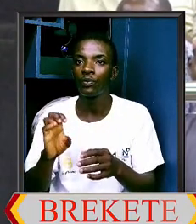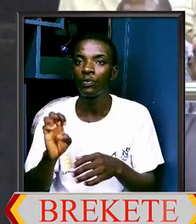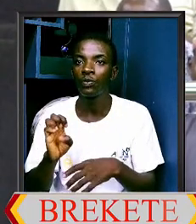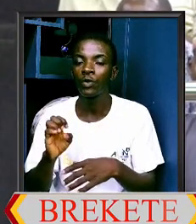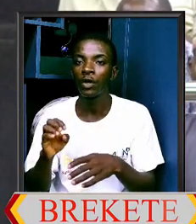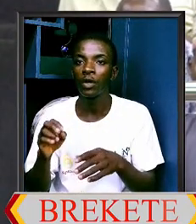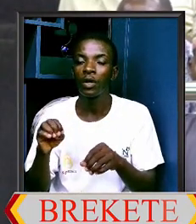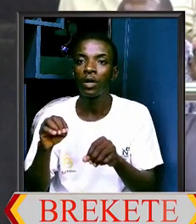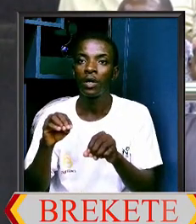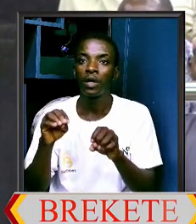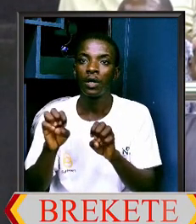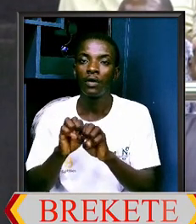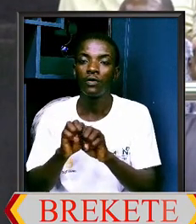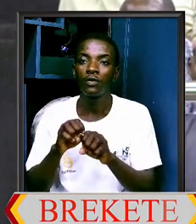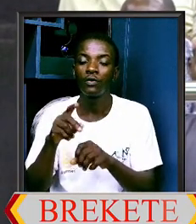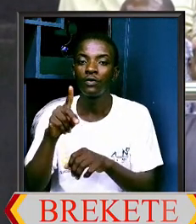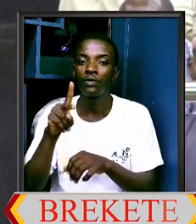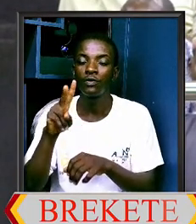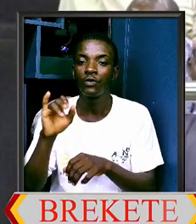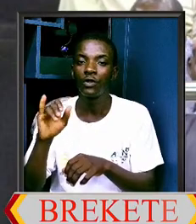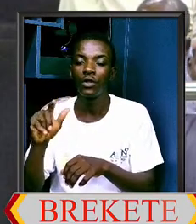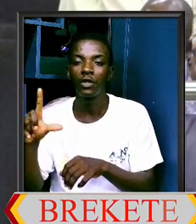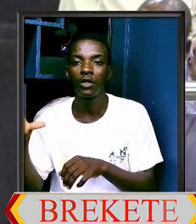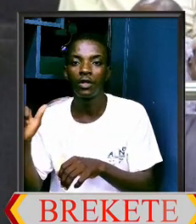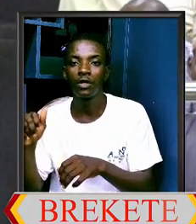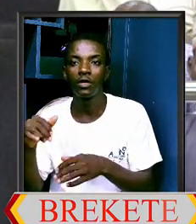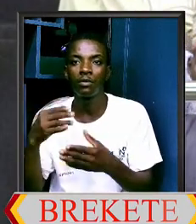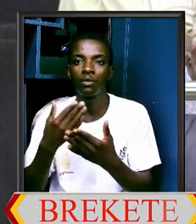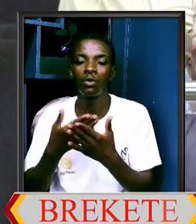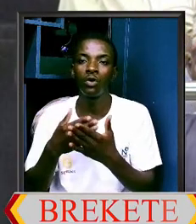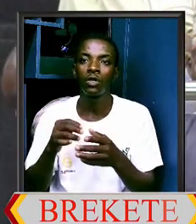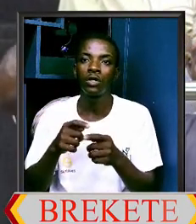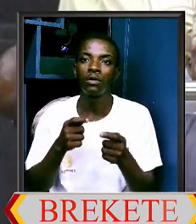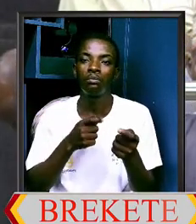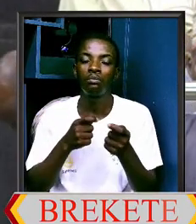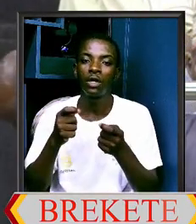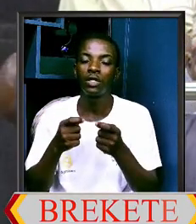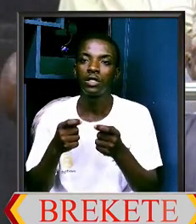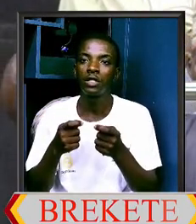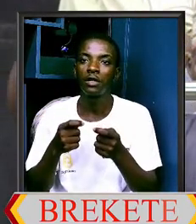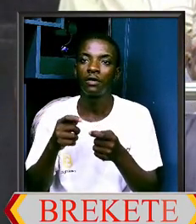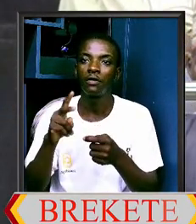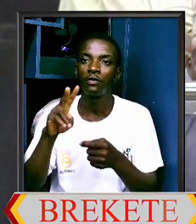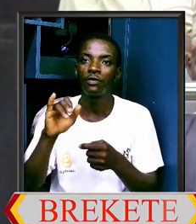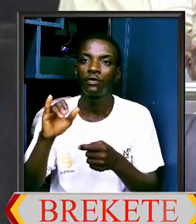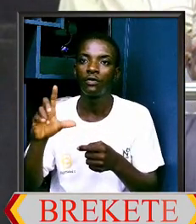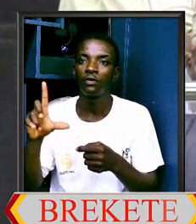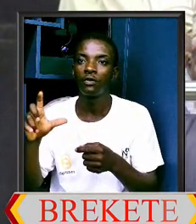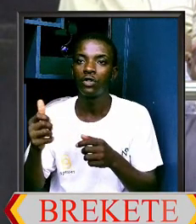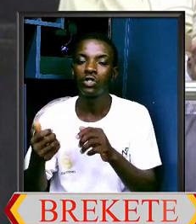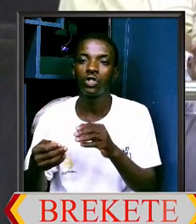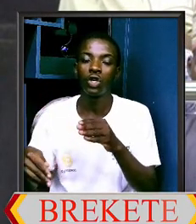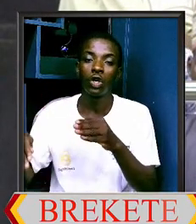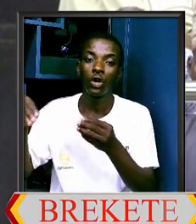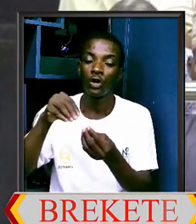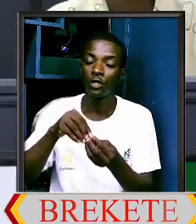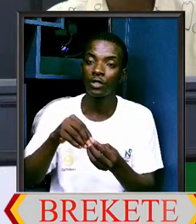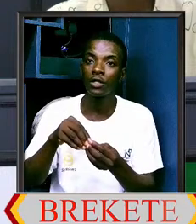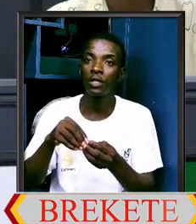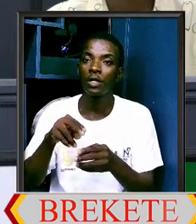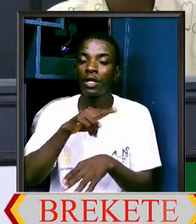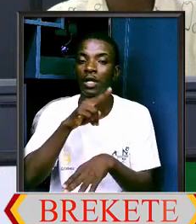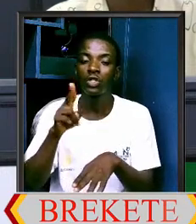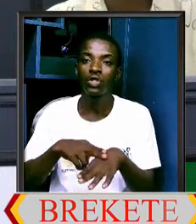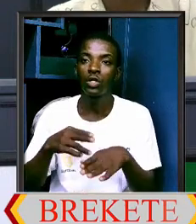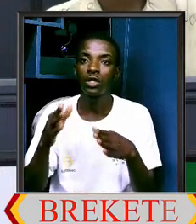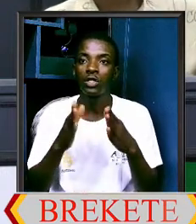Okay, even sir. Villa money, where they check, they maintain villa, the budget increase.